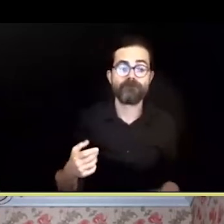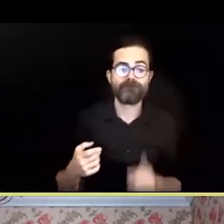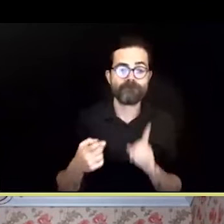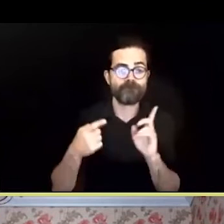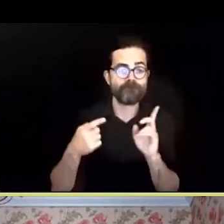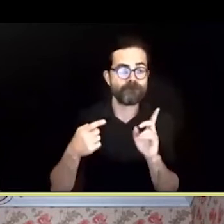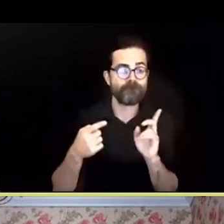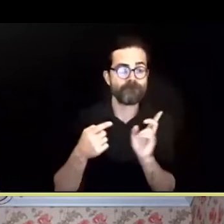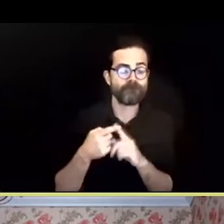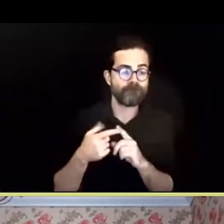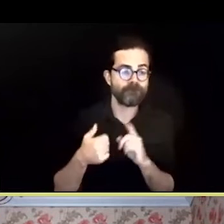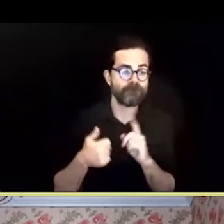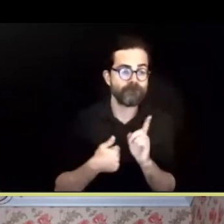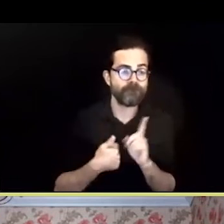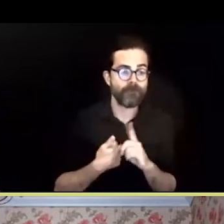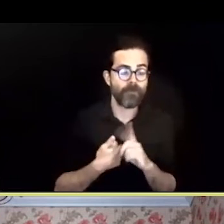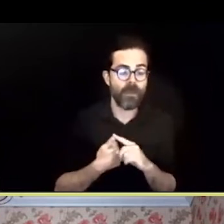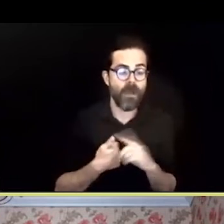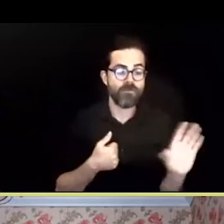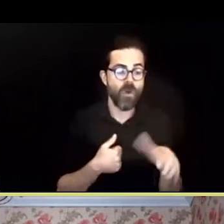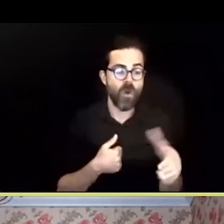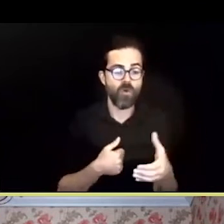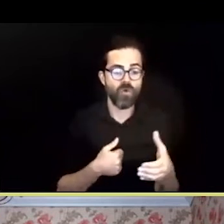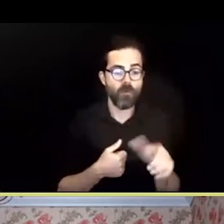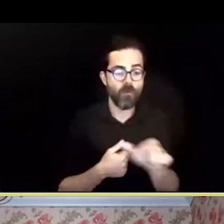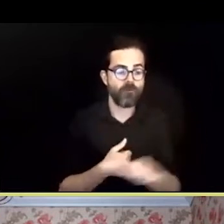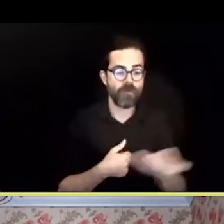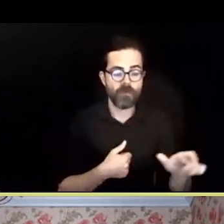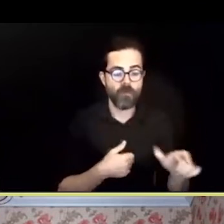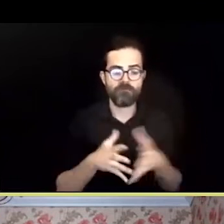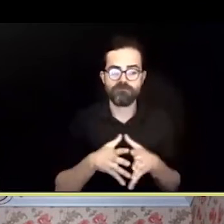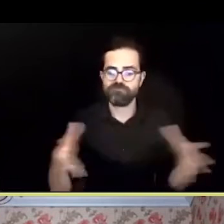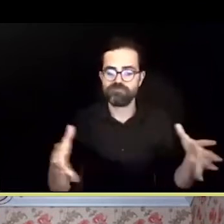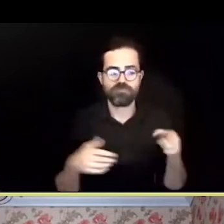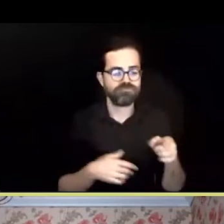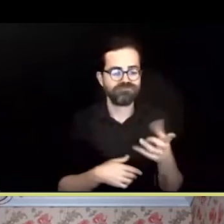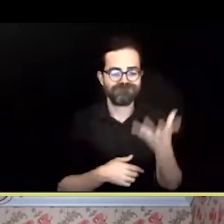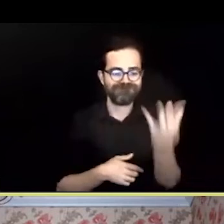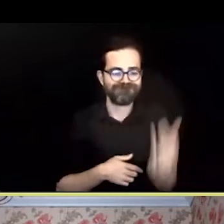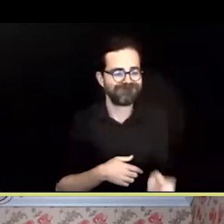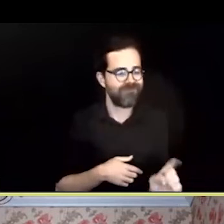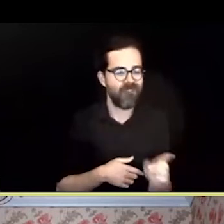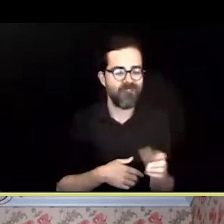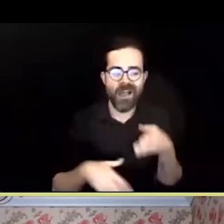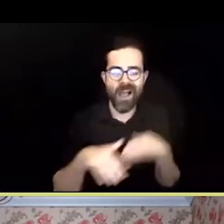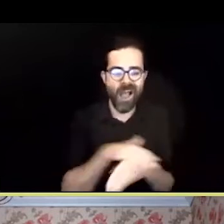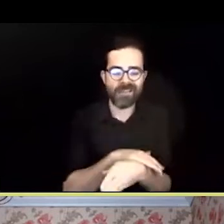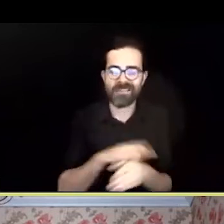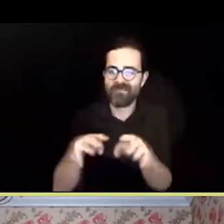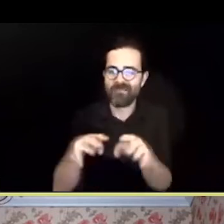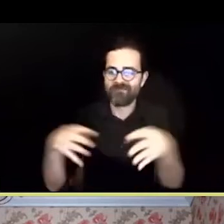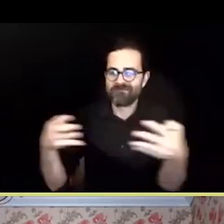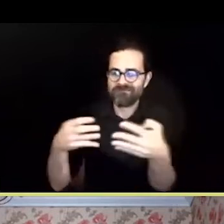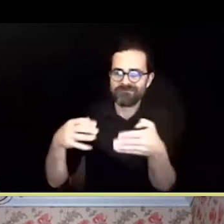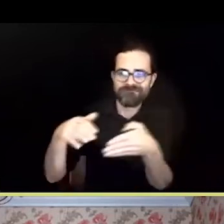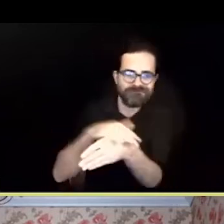there is a big group of people who doesn't have access to digital world at all. And on the other hand, there